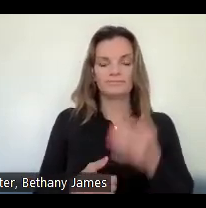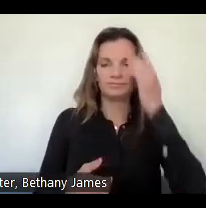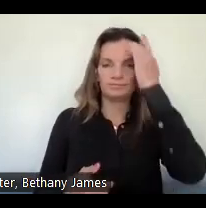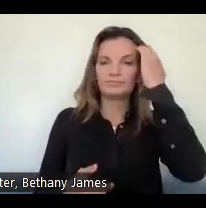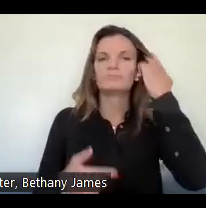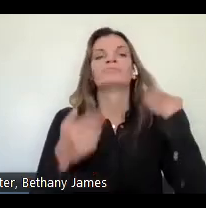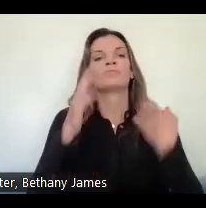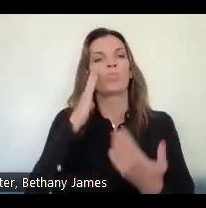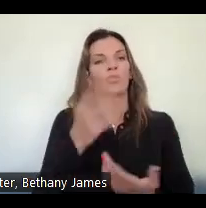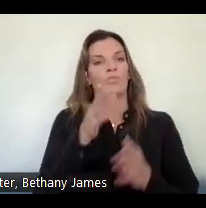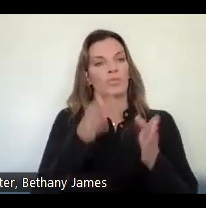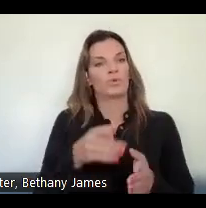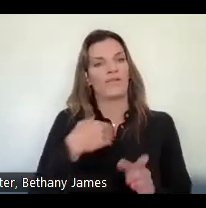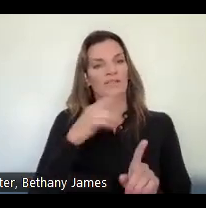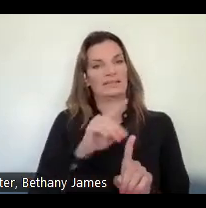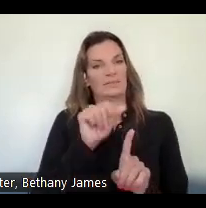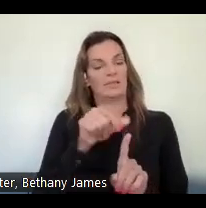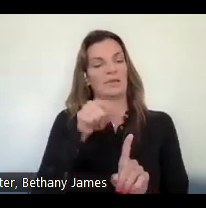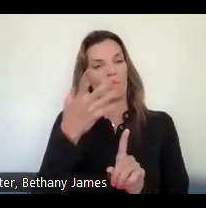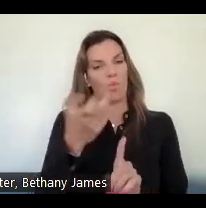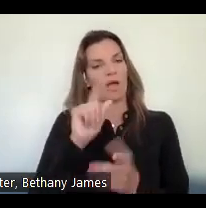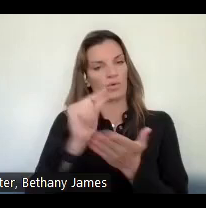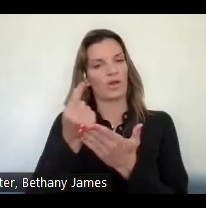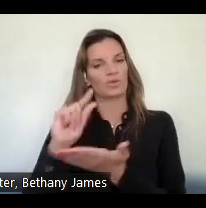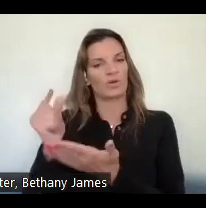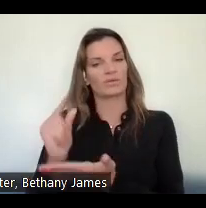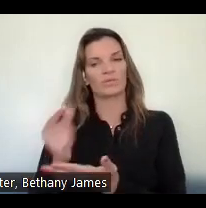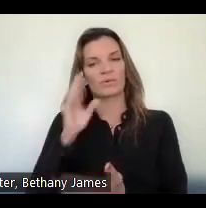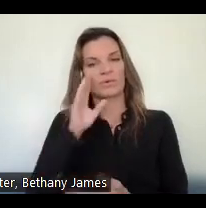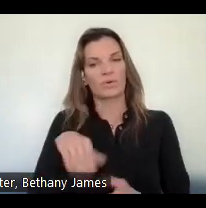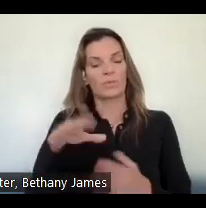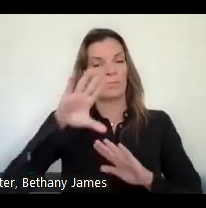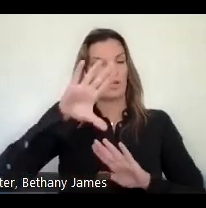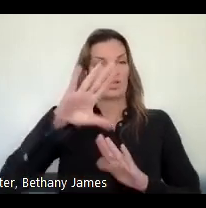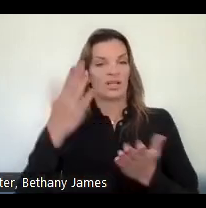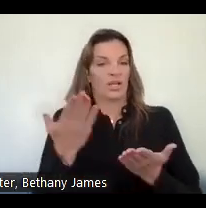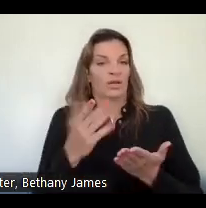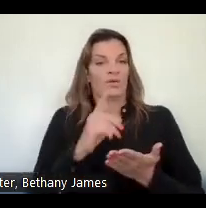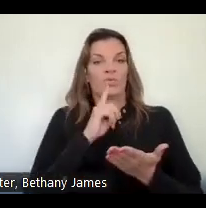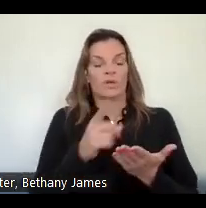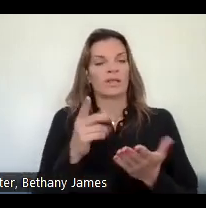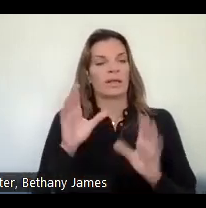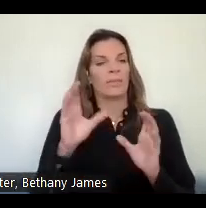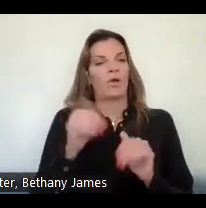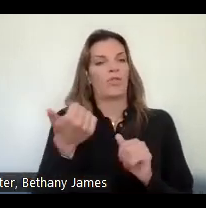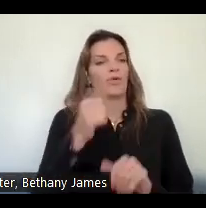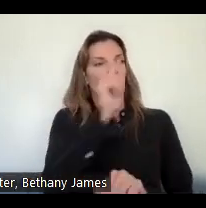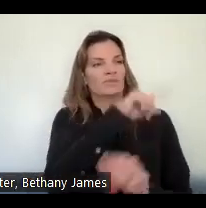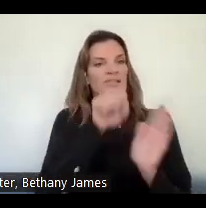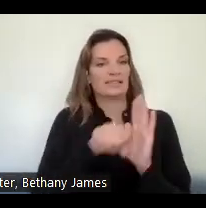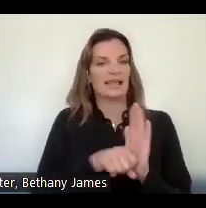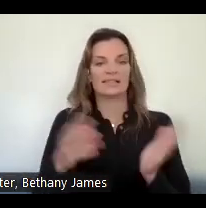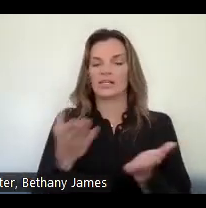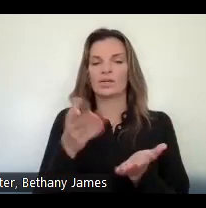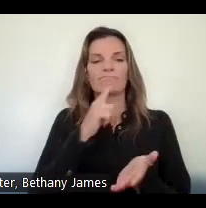for individuals with disabilities going up. Michigan is one of the worst in the country as far as special education in